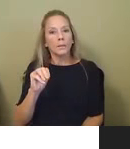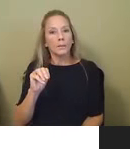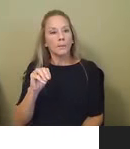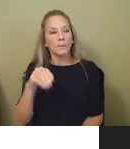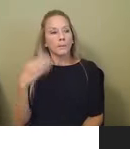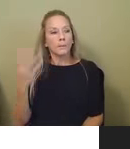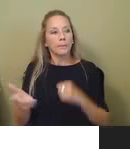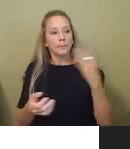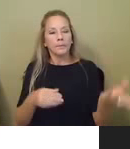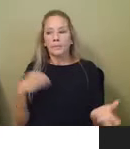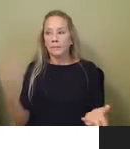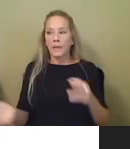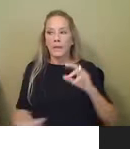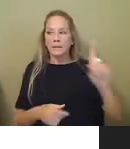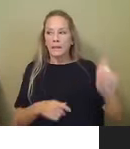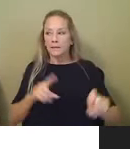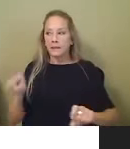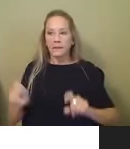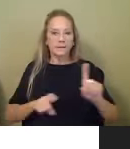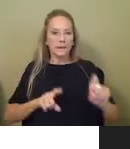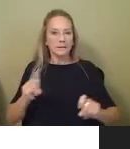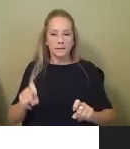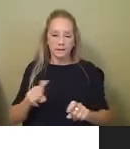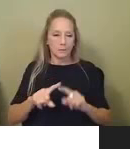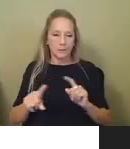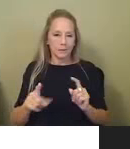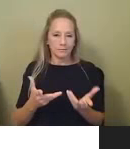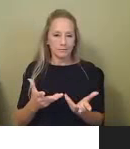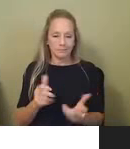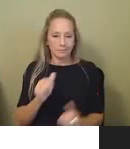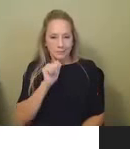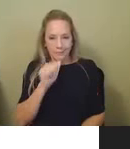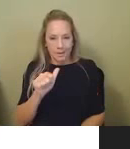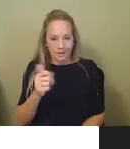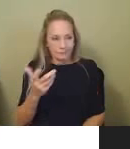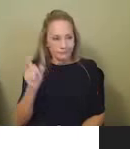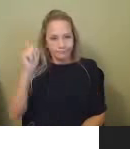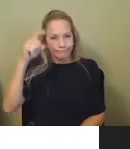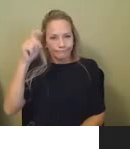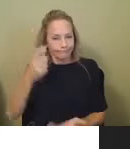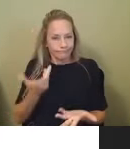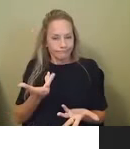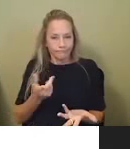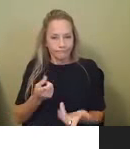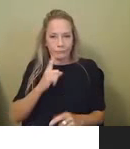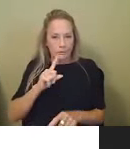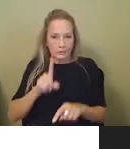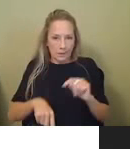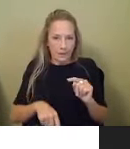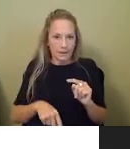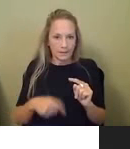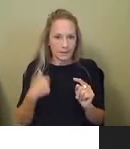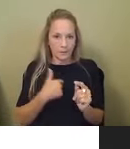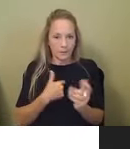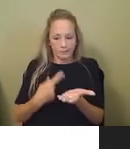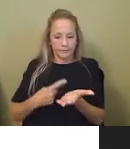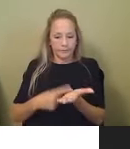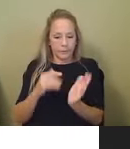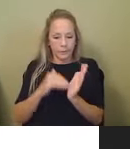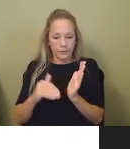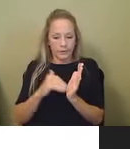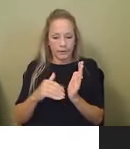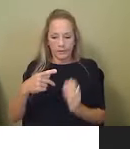clearly that's not what we're doing and not practical. And that's the other thing about this that we know over and over is that